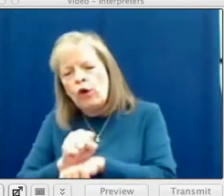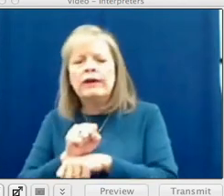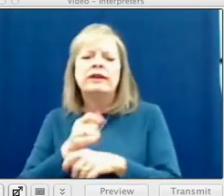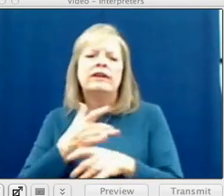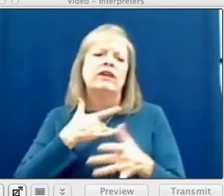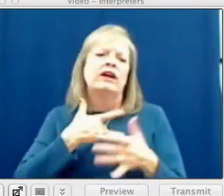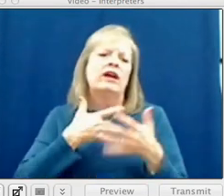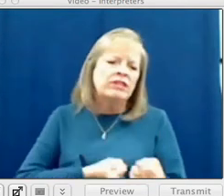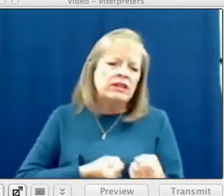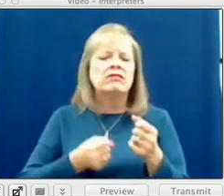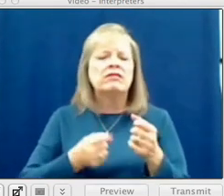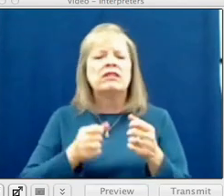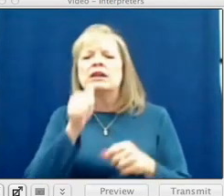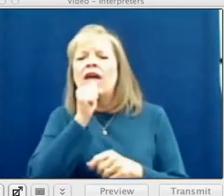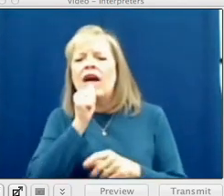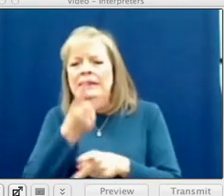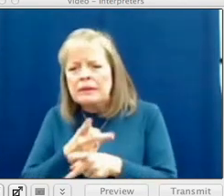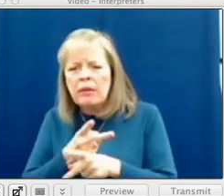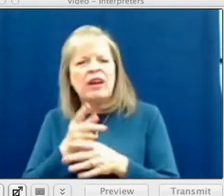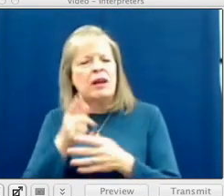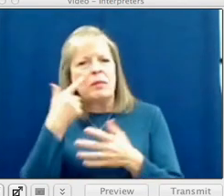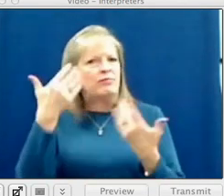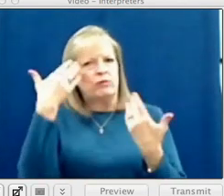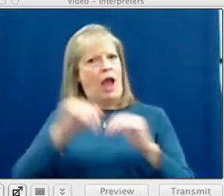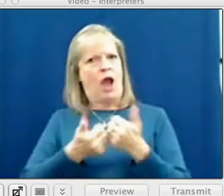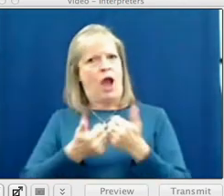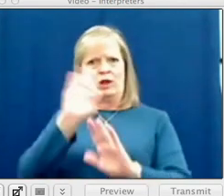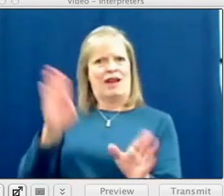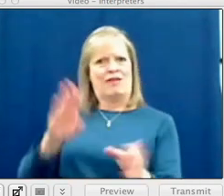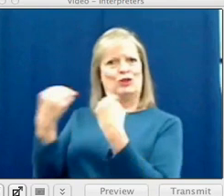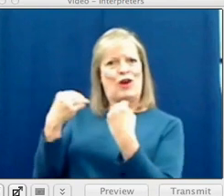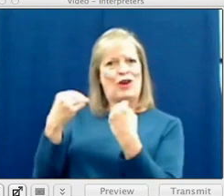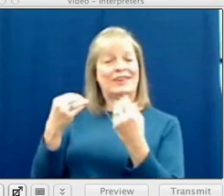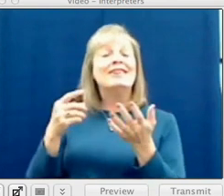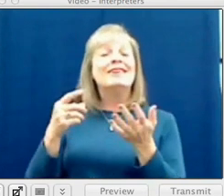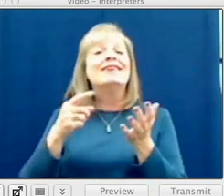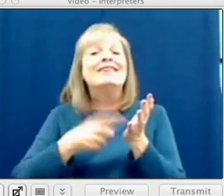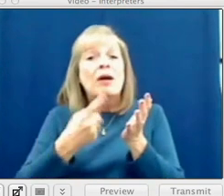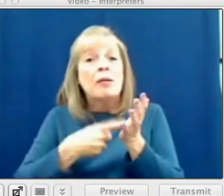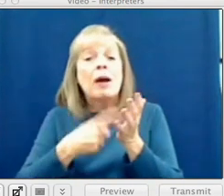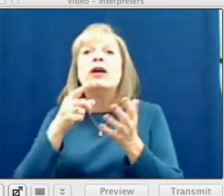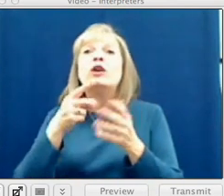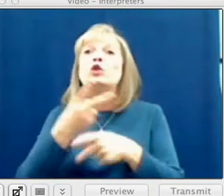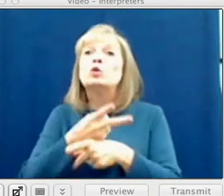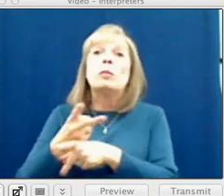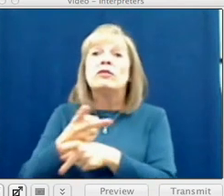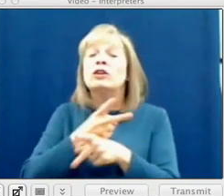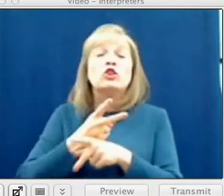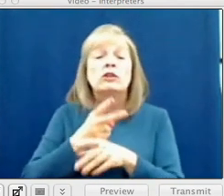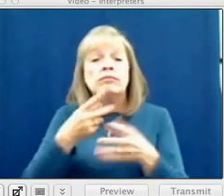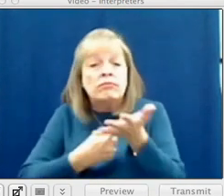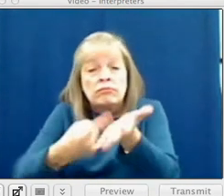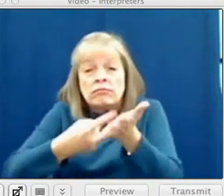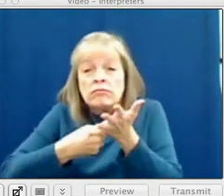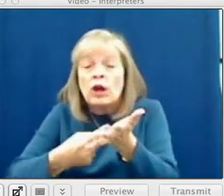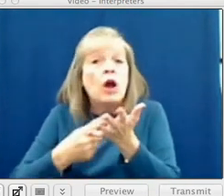Actually, sometimes the benefit in supervision is merely just reframing and structuring the